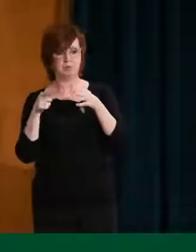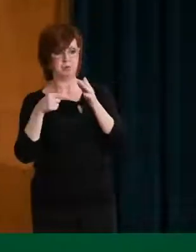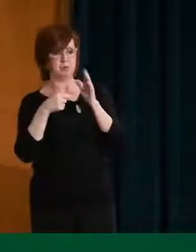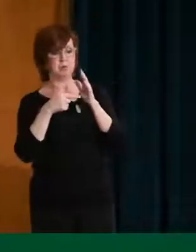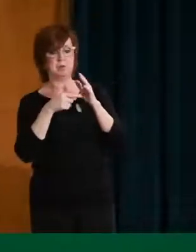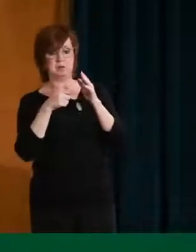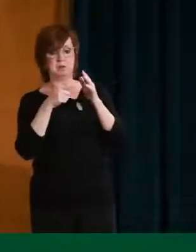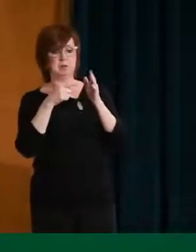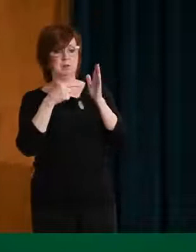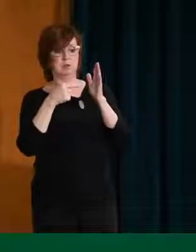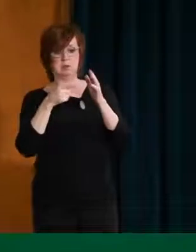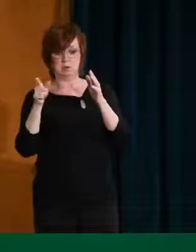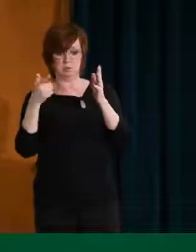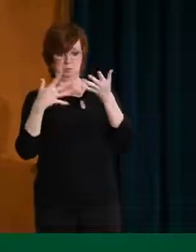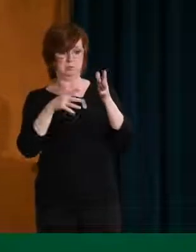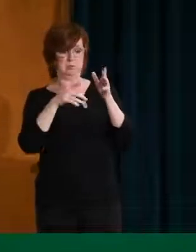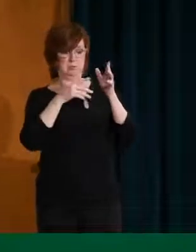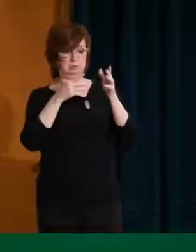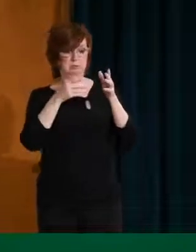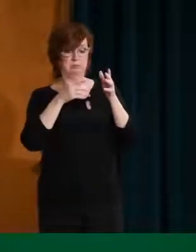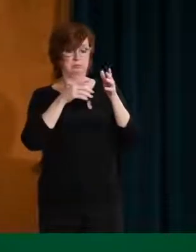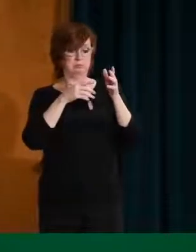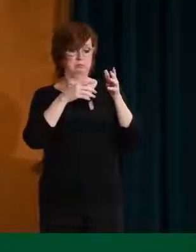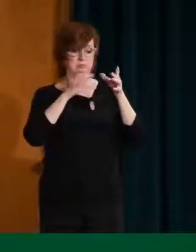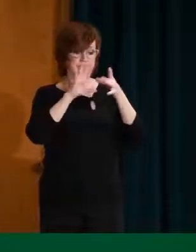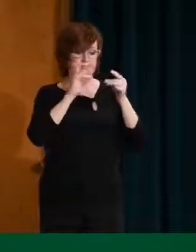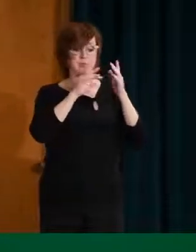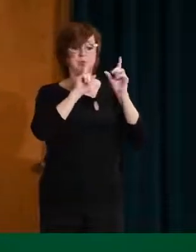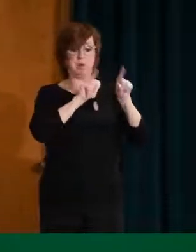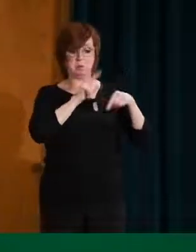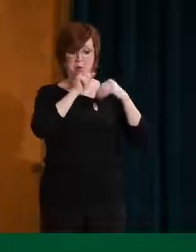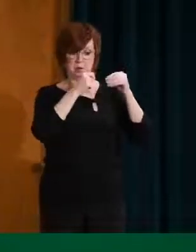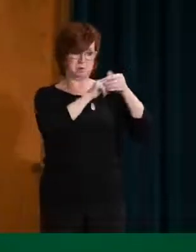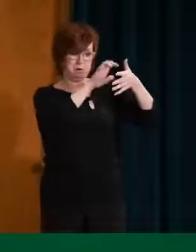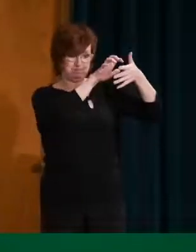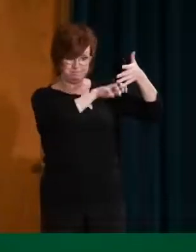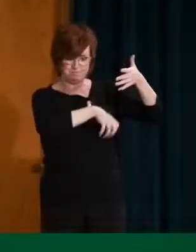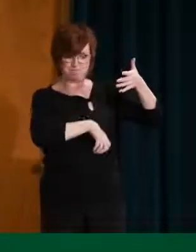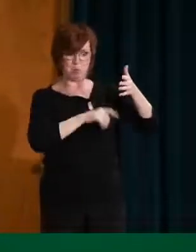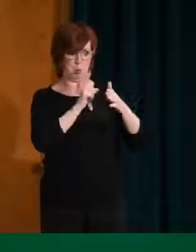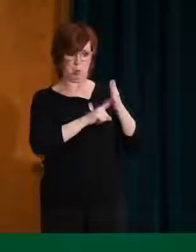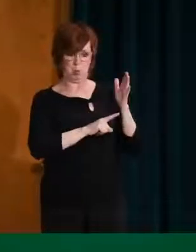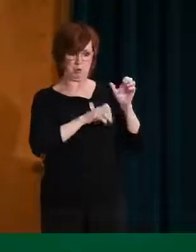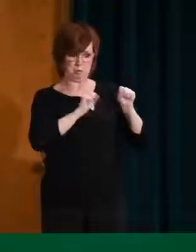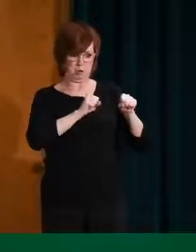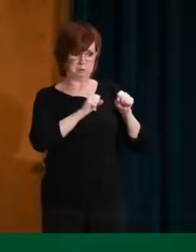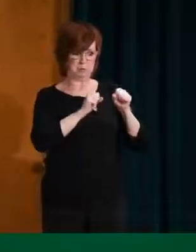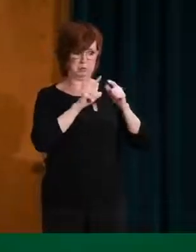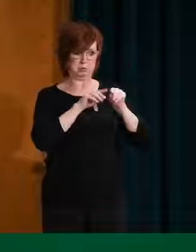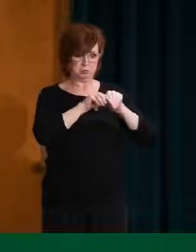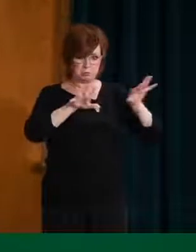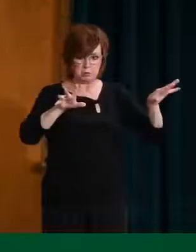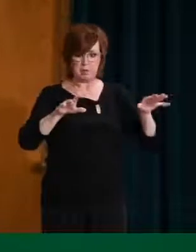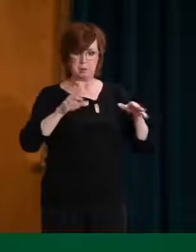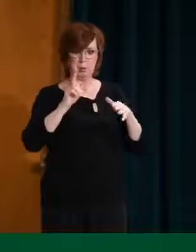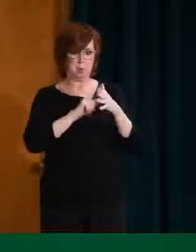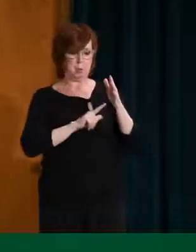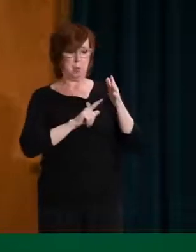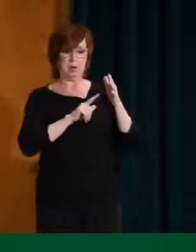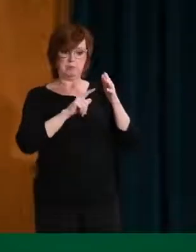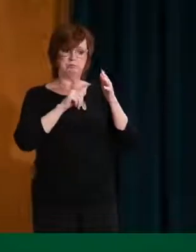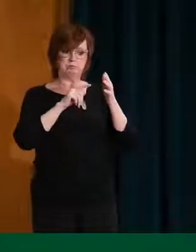COVID-19 in Saskatchewan and an update on the steps that our health system is taking to expand our capacity